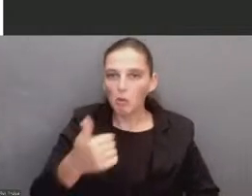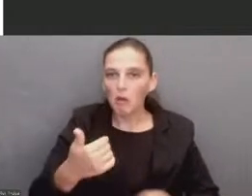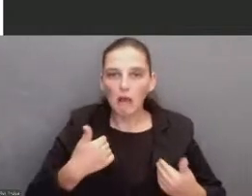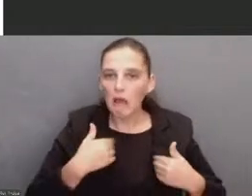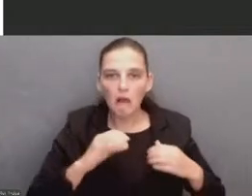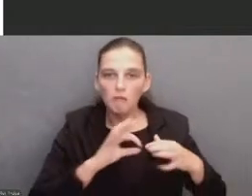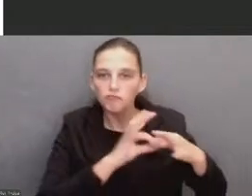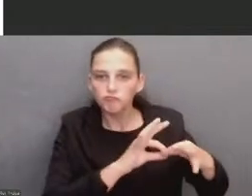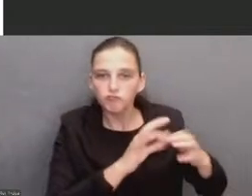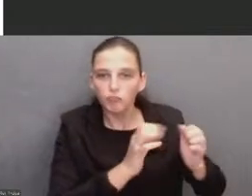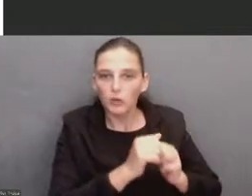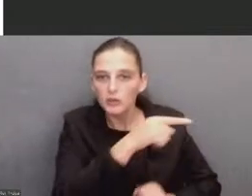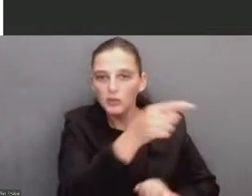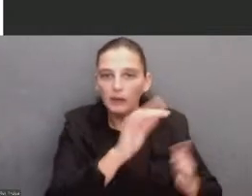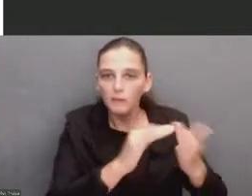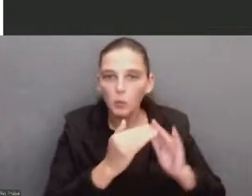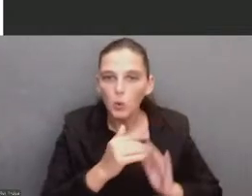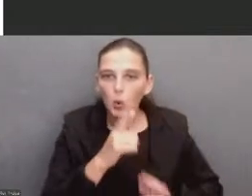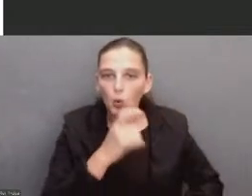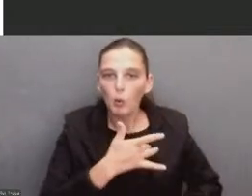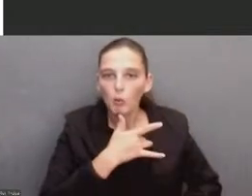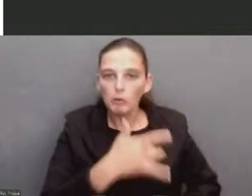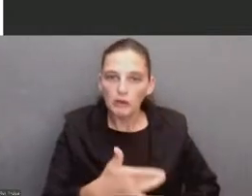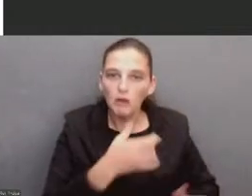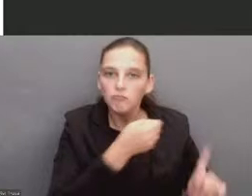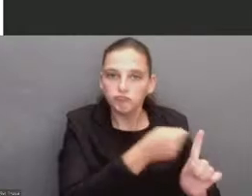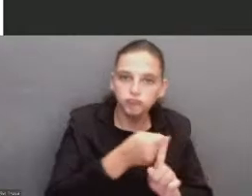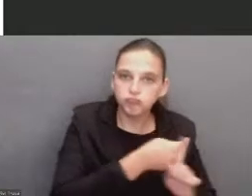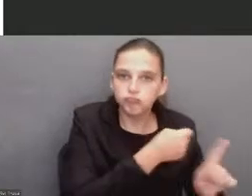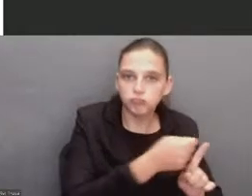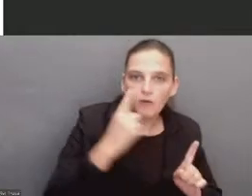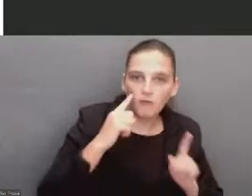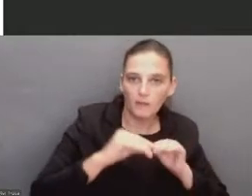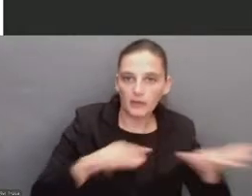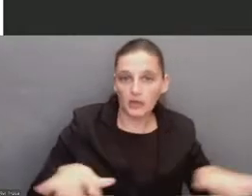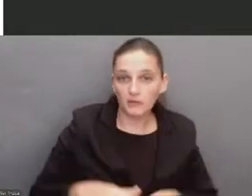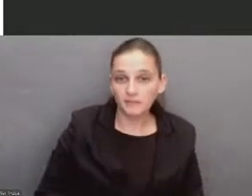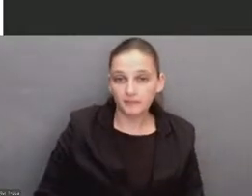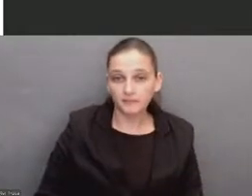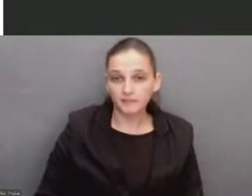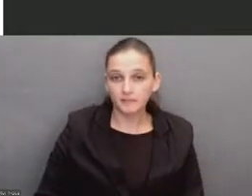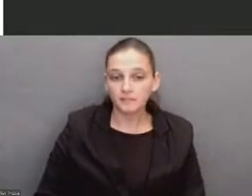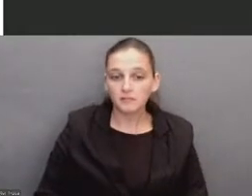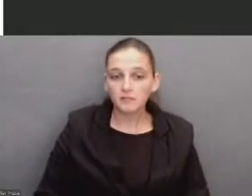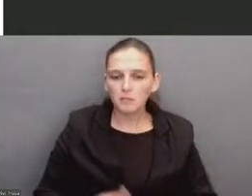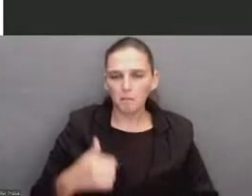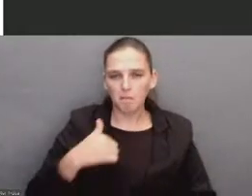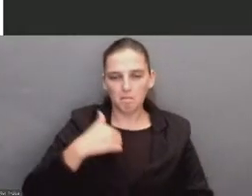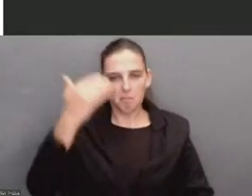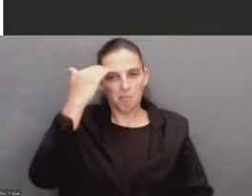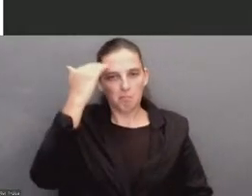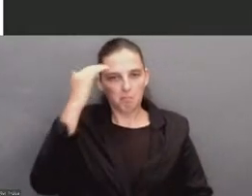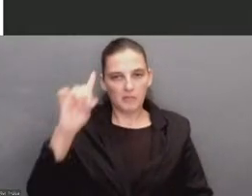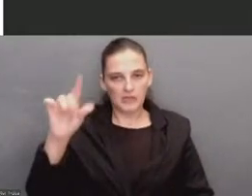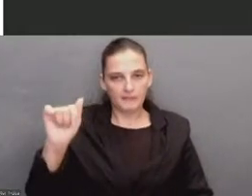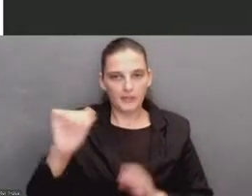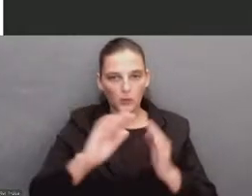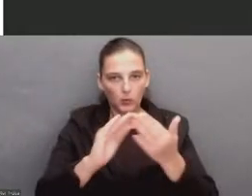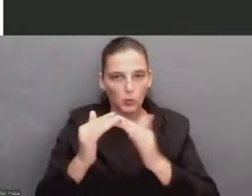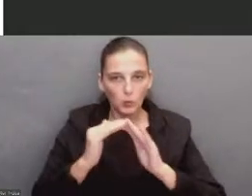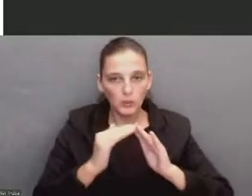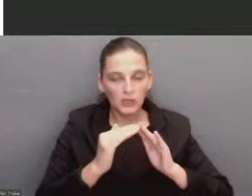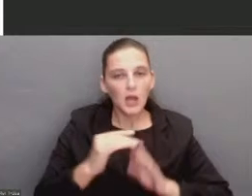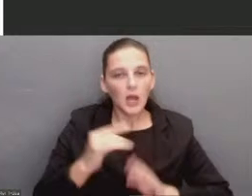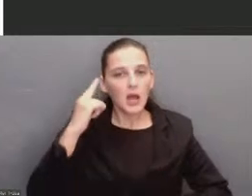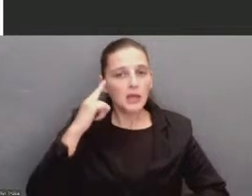being disproportionately impacted by the pandemic. The one that I'm most familiar with is the disability community. I think our California